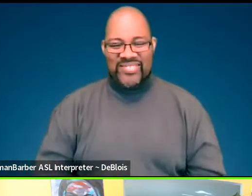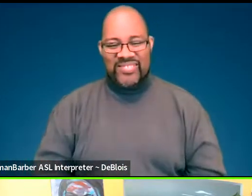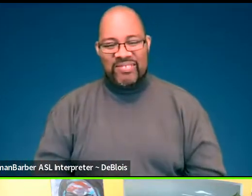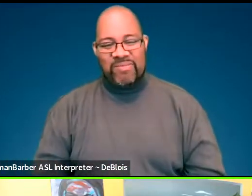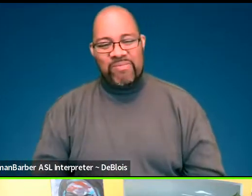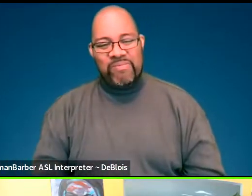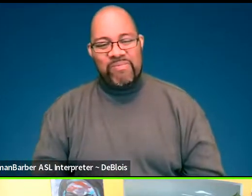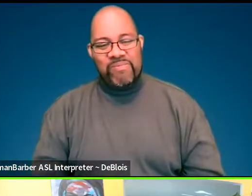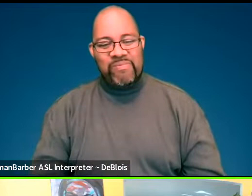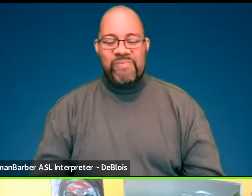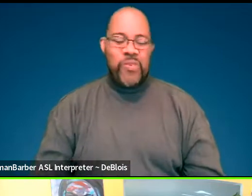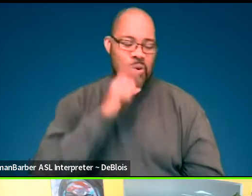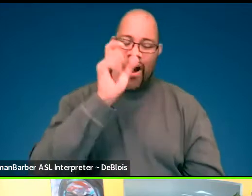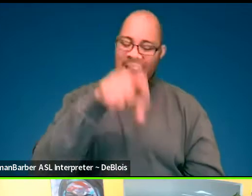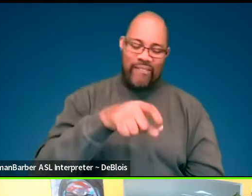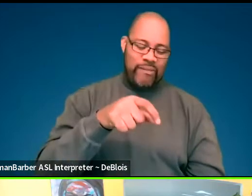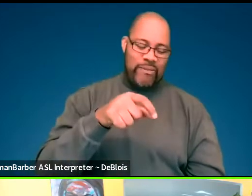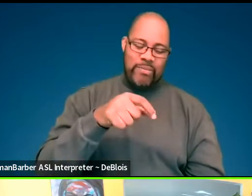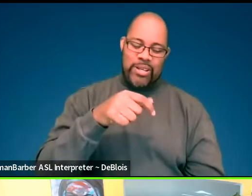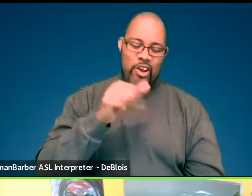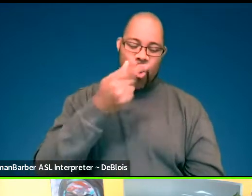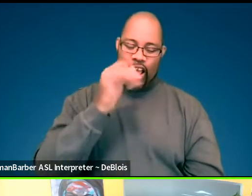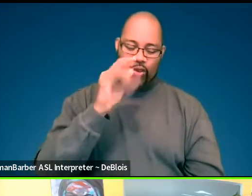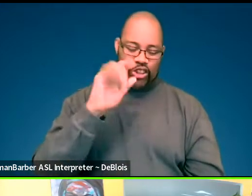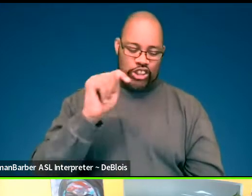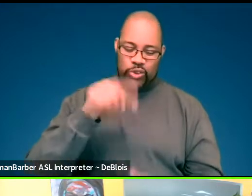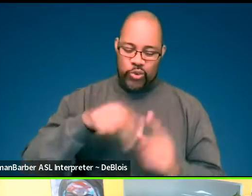Not at all, not at all.